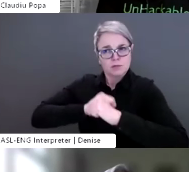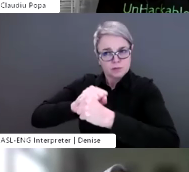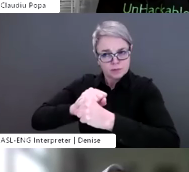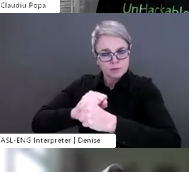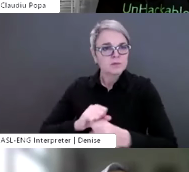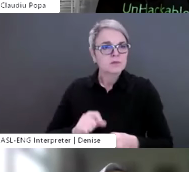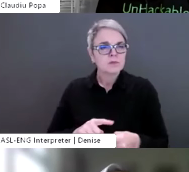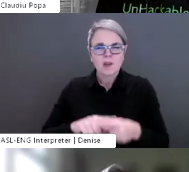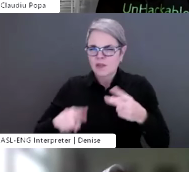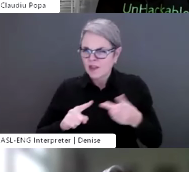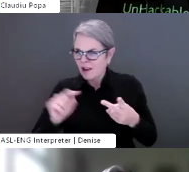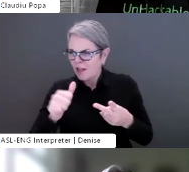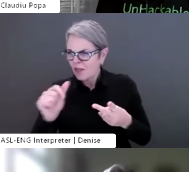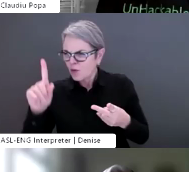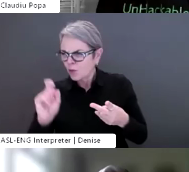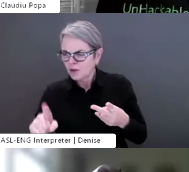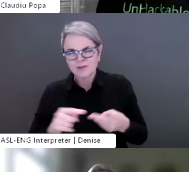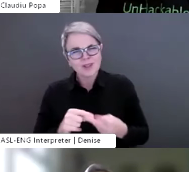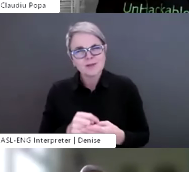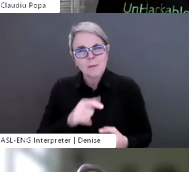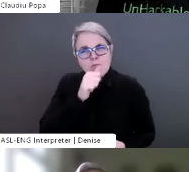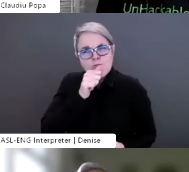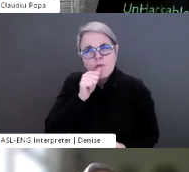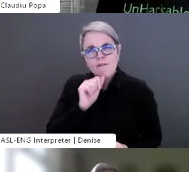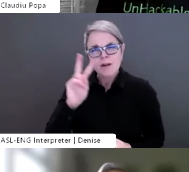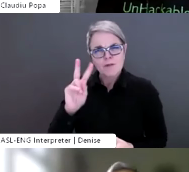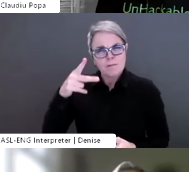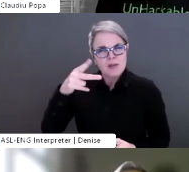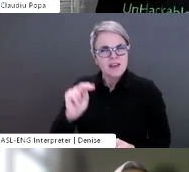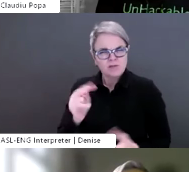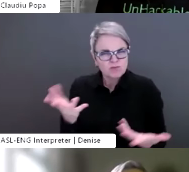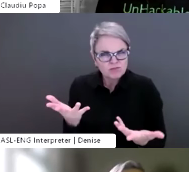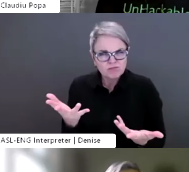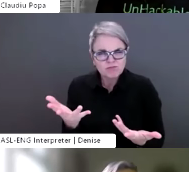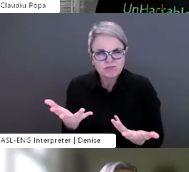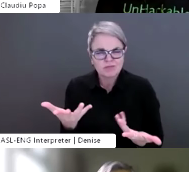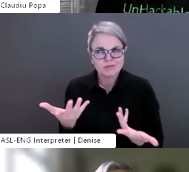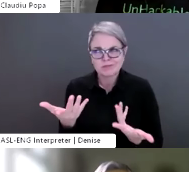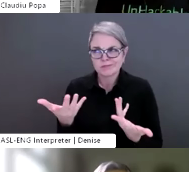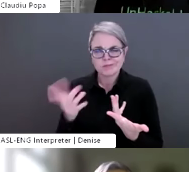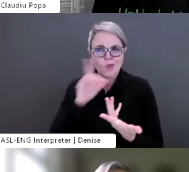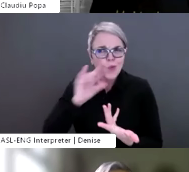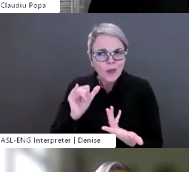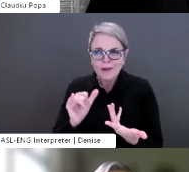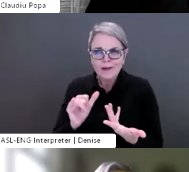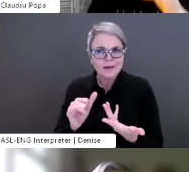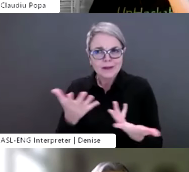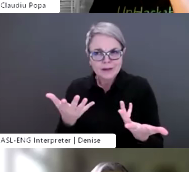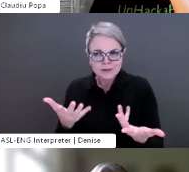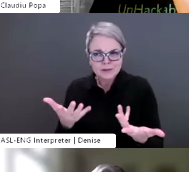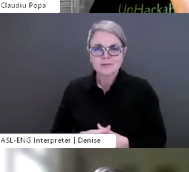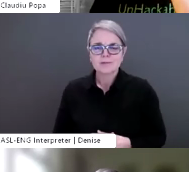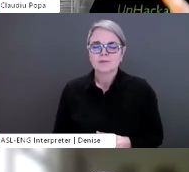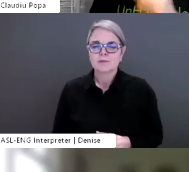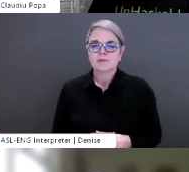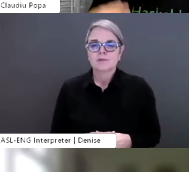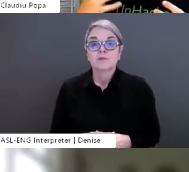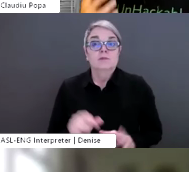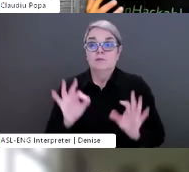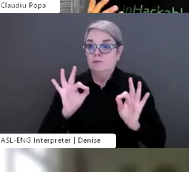private VPN? Like, how does that work? Oh, that's an excellent question. That's an excellent double question. I think we also got started